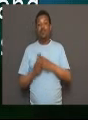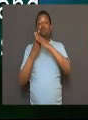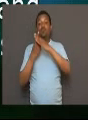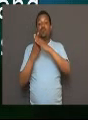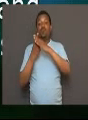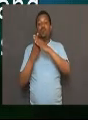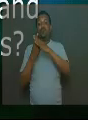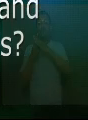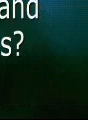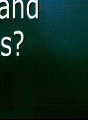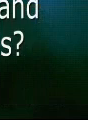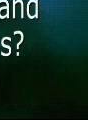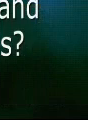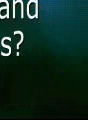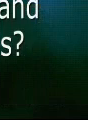Begin.